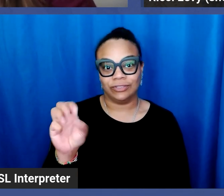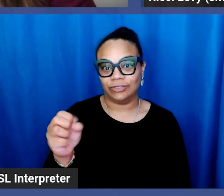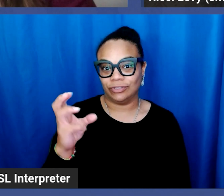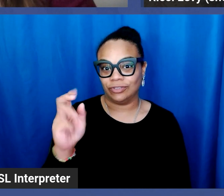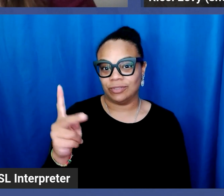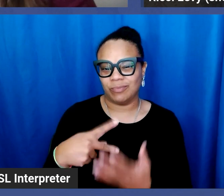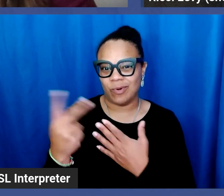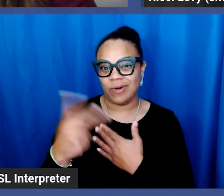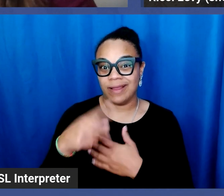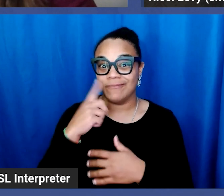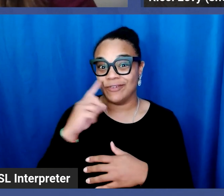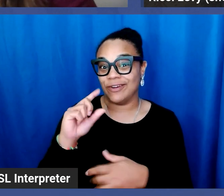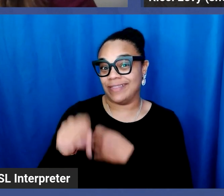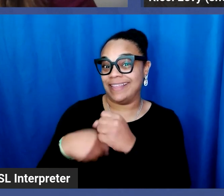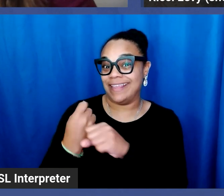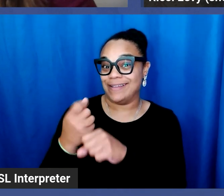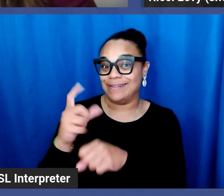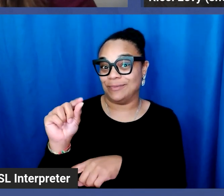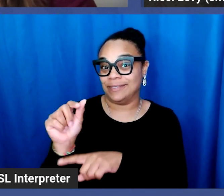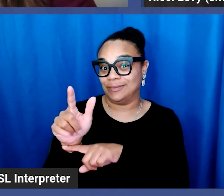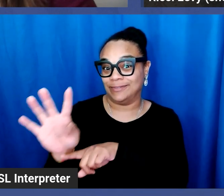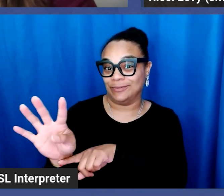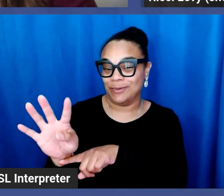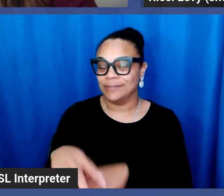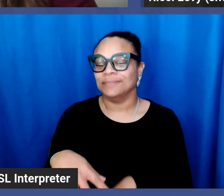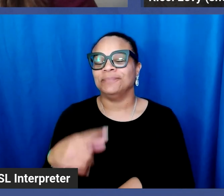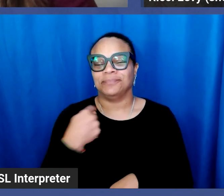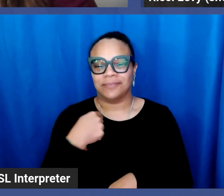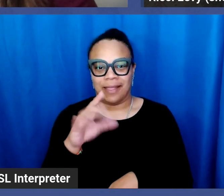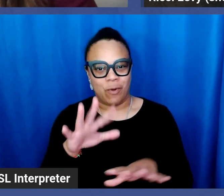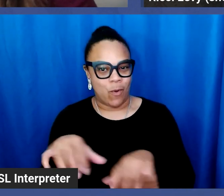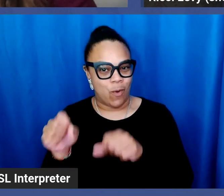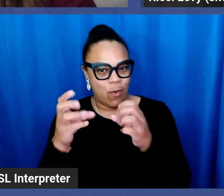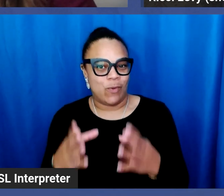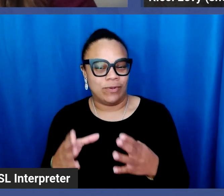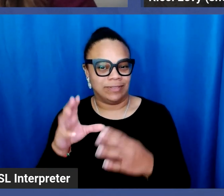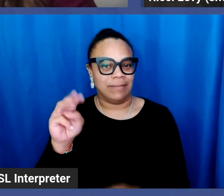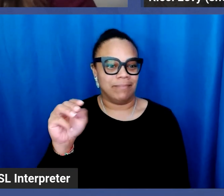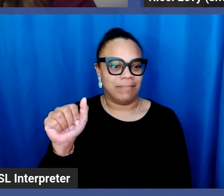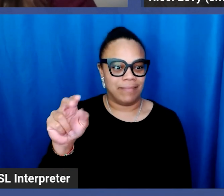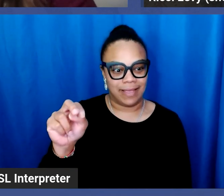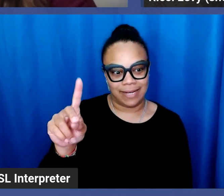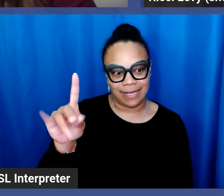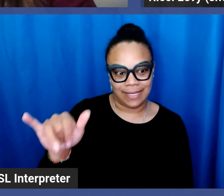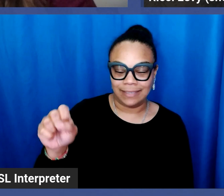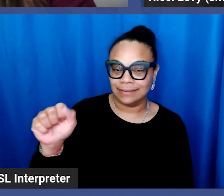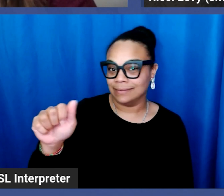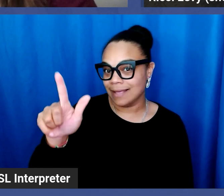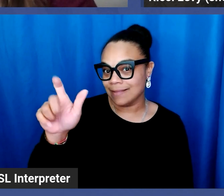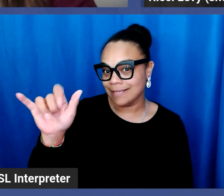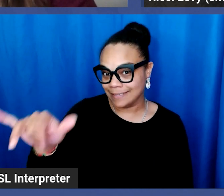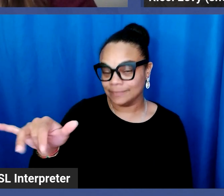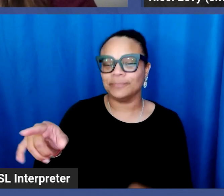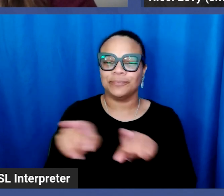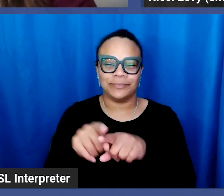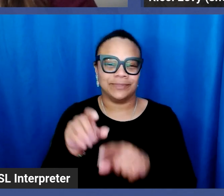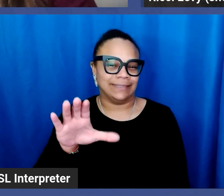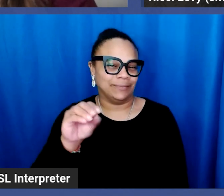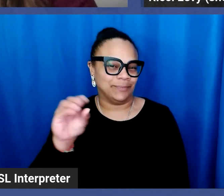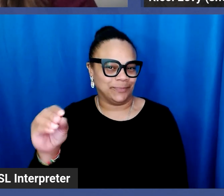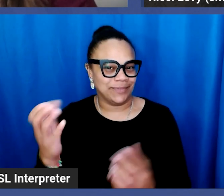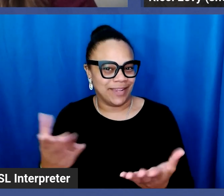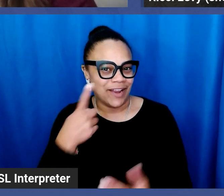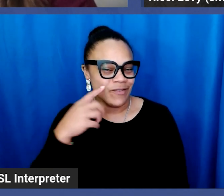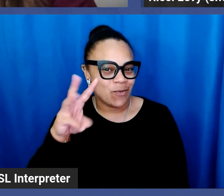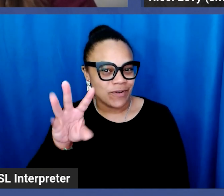2024. I'm your host, Mandy Sally, also the Chief Operating Officer here at the Woodhull Freedom Foundation. And for